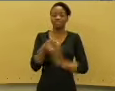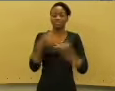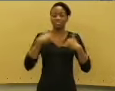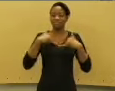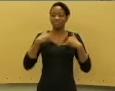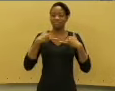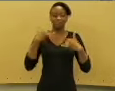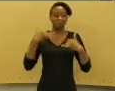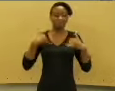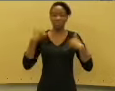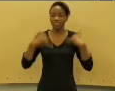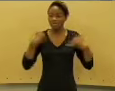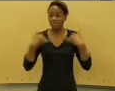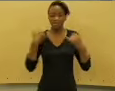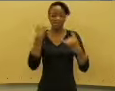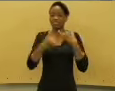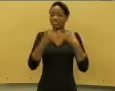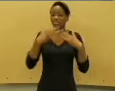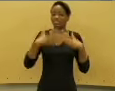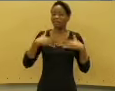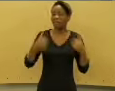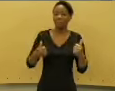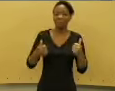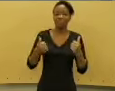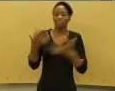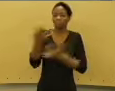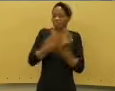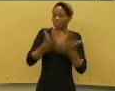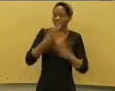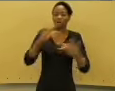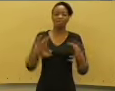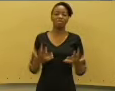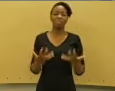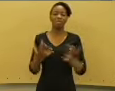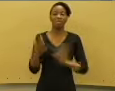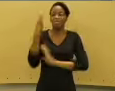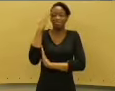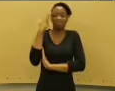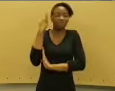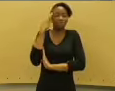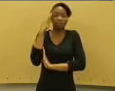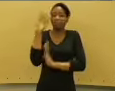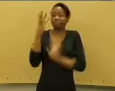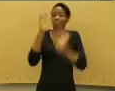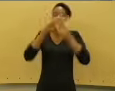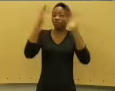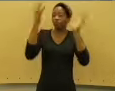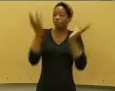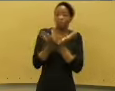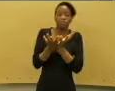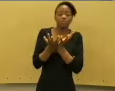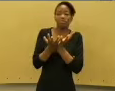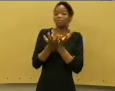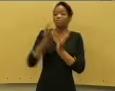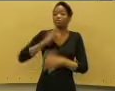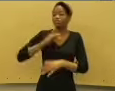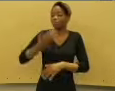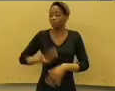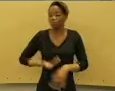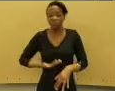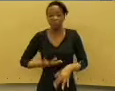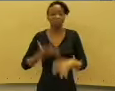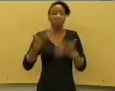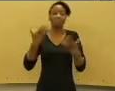women who are newly disabled, and knowing how much the world values womanhood and mobility?